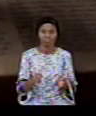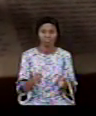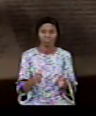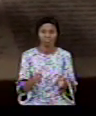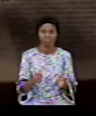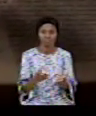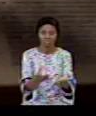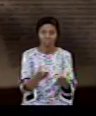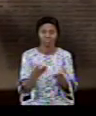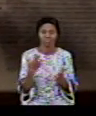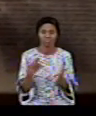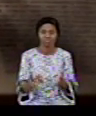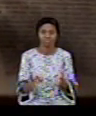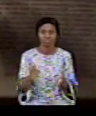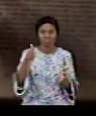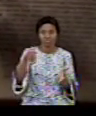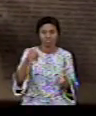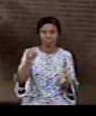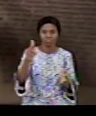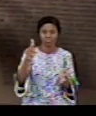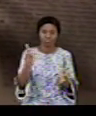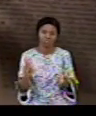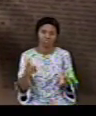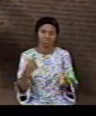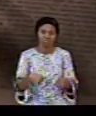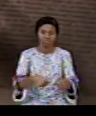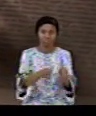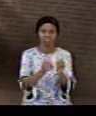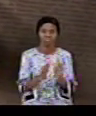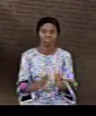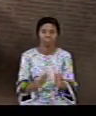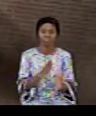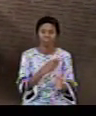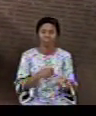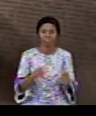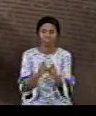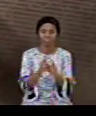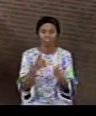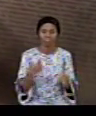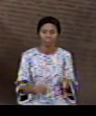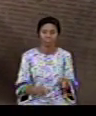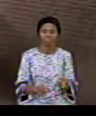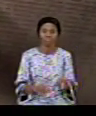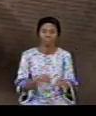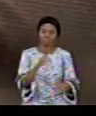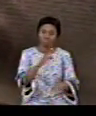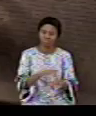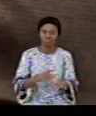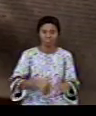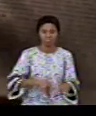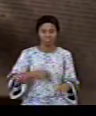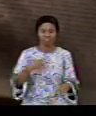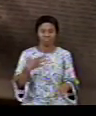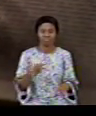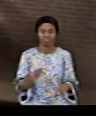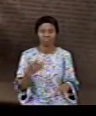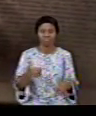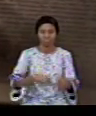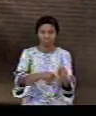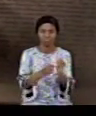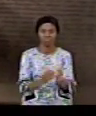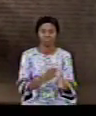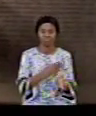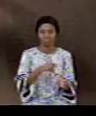of all the Apostle not to live the desire but the seal the passion of all the Apostle and he